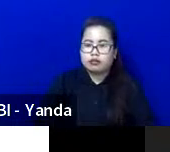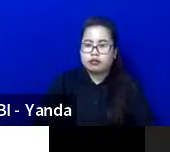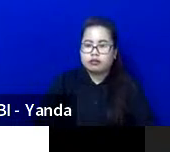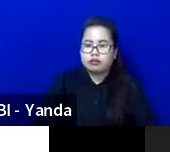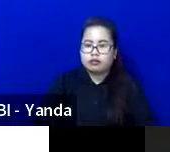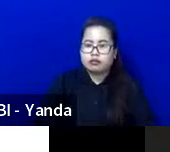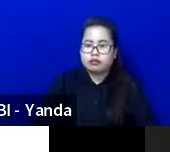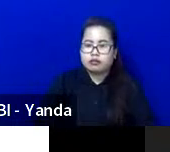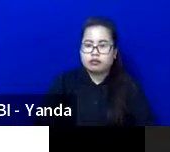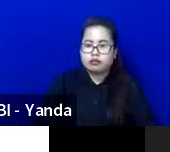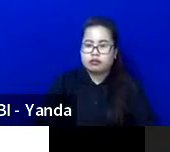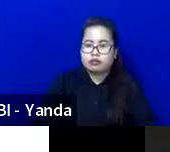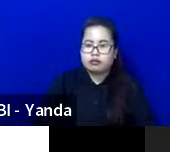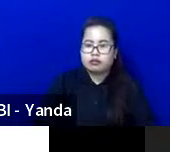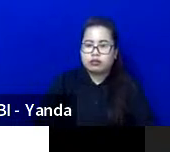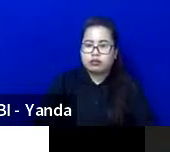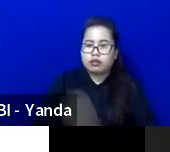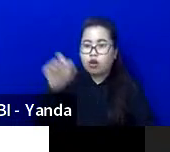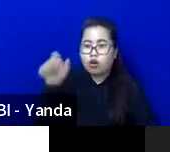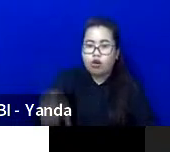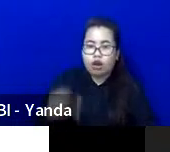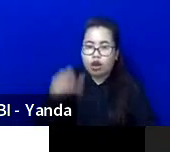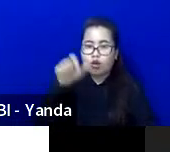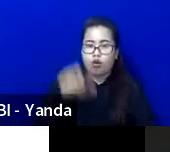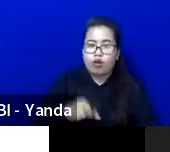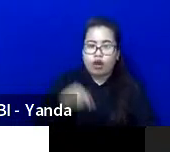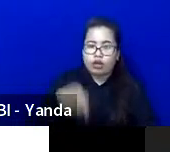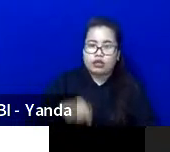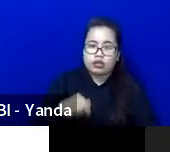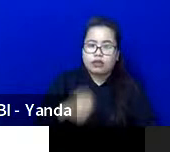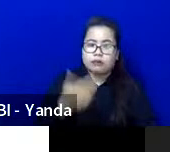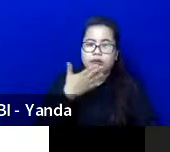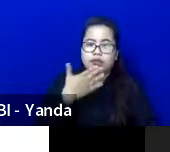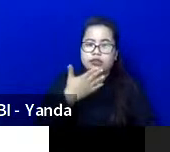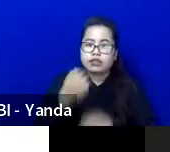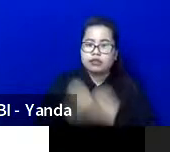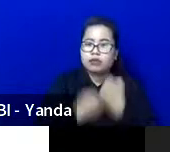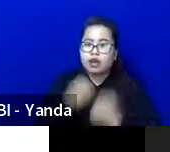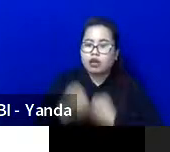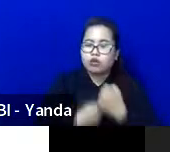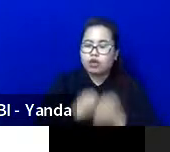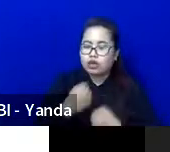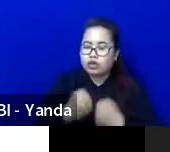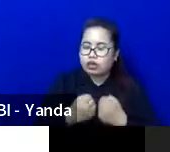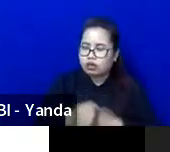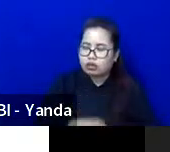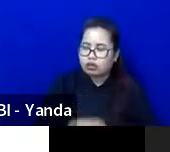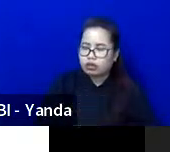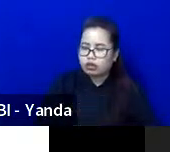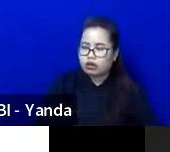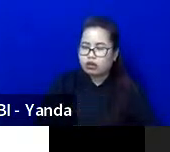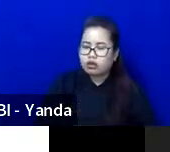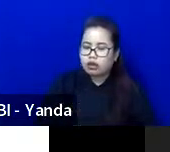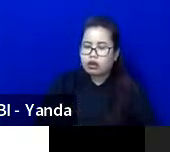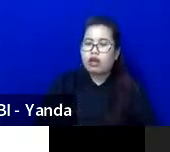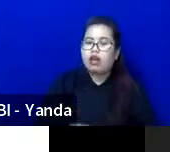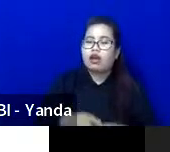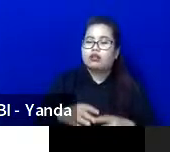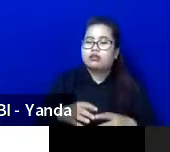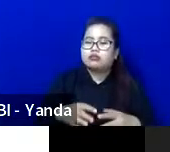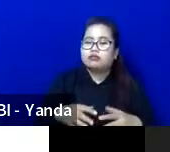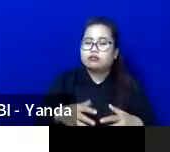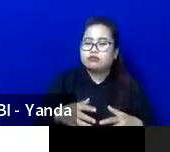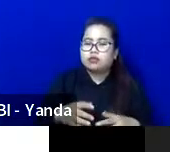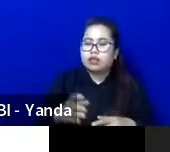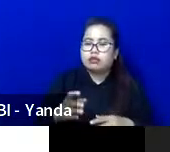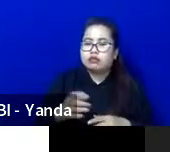these people thought, look, you need to approach them with kindness and respect. The insane are not monsters. They're